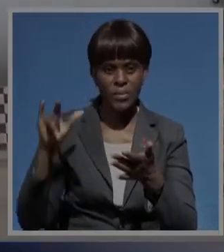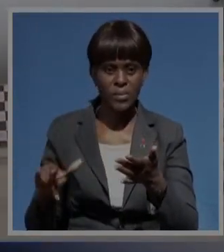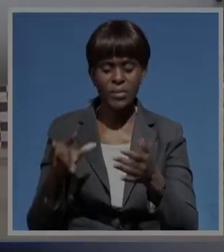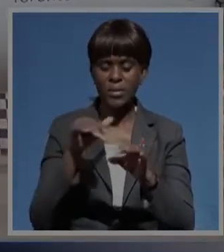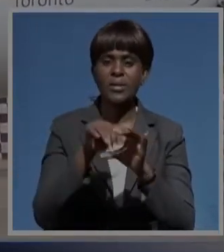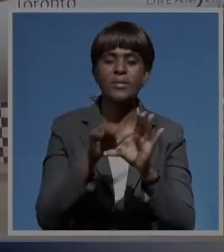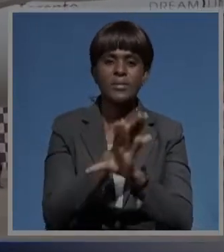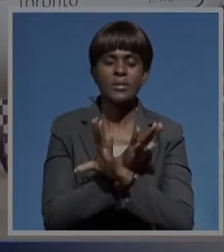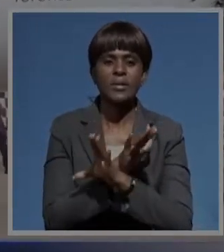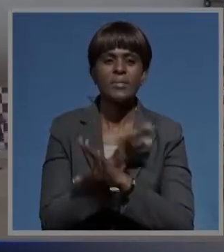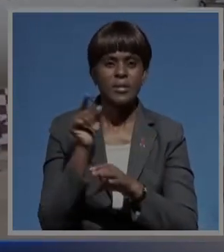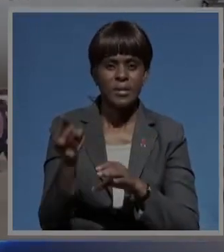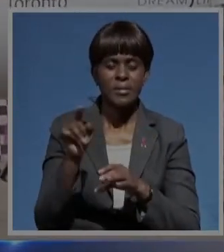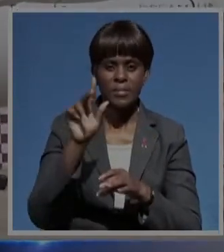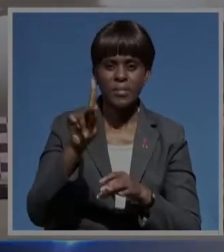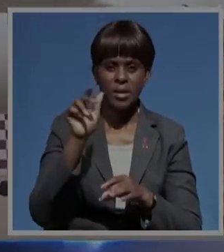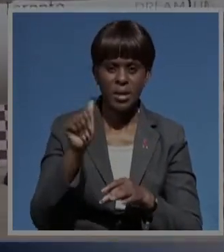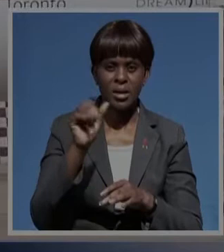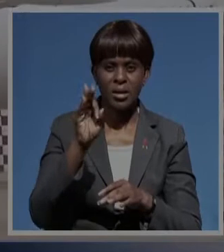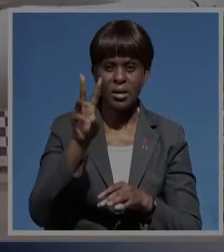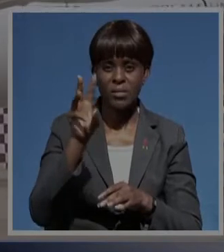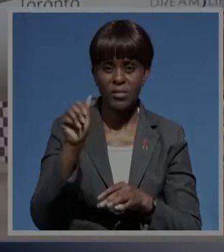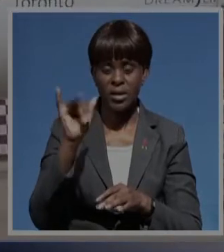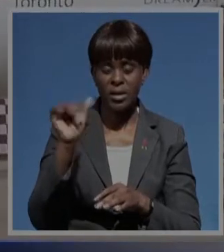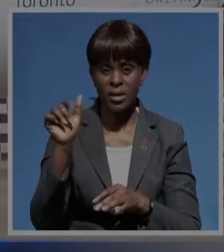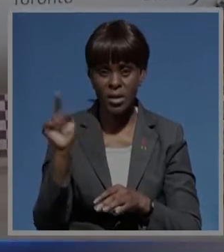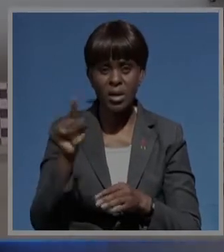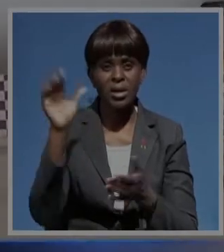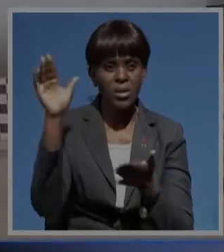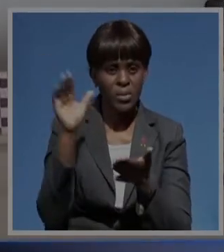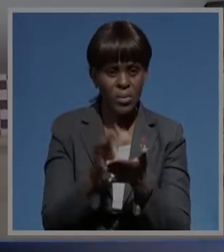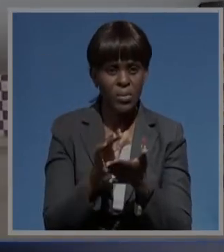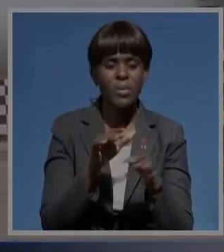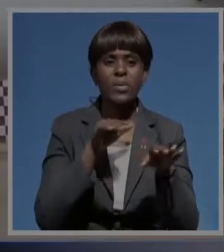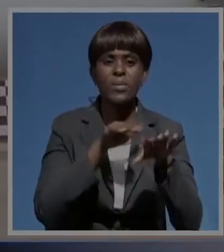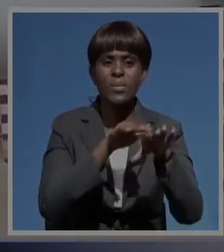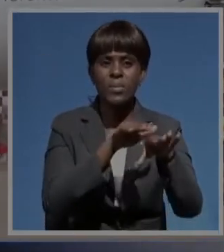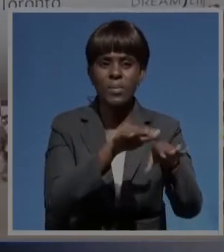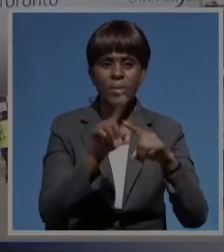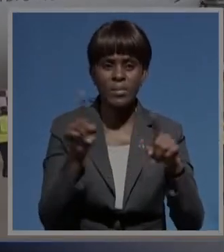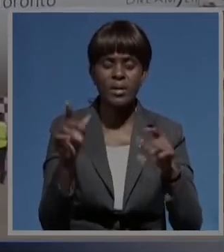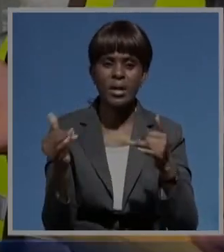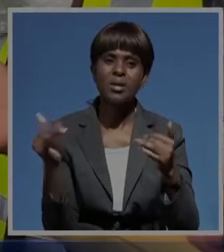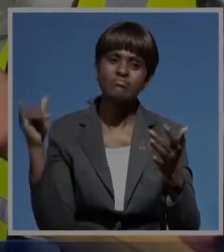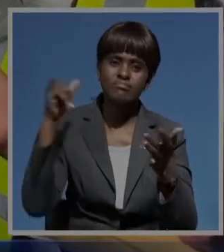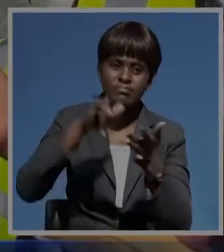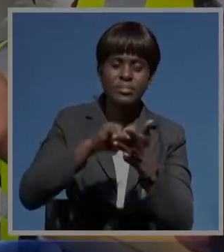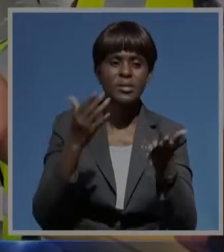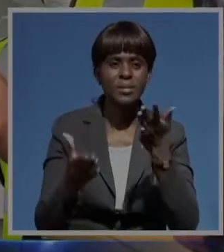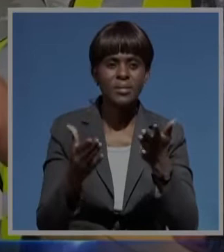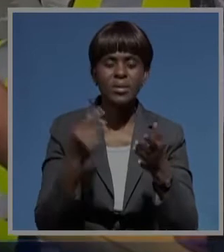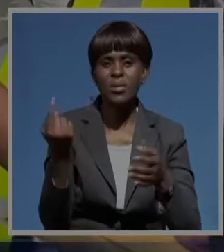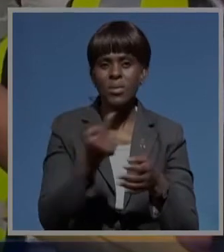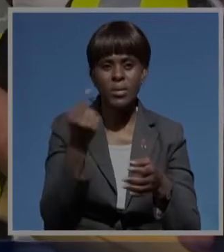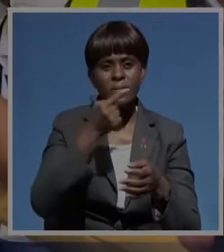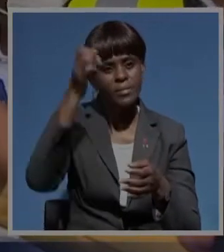Zambia, Mr. Kafwaya notes that this has also reduced congestion, but flights may also stop. There are only two